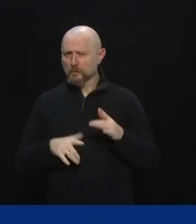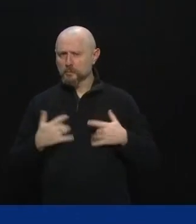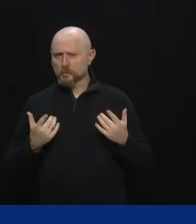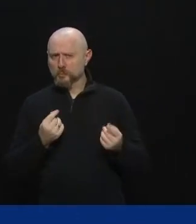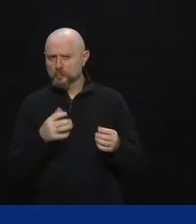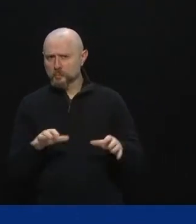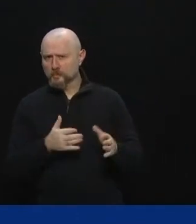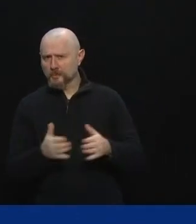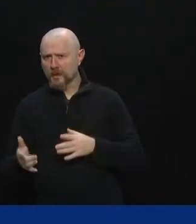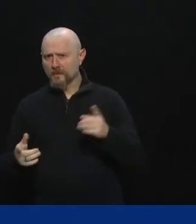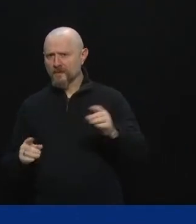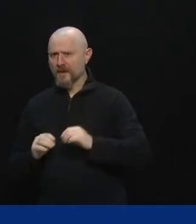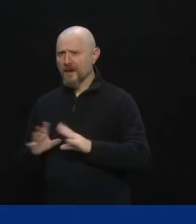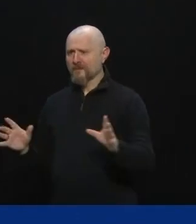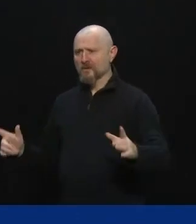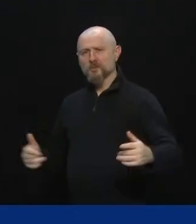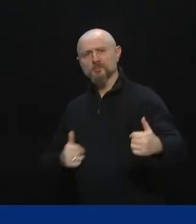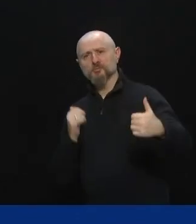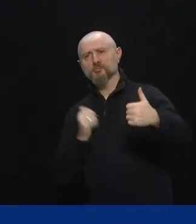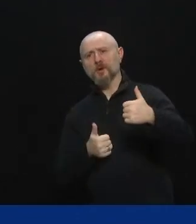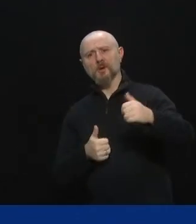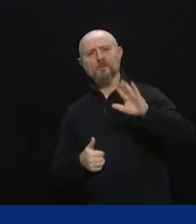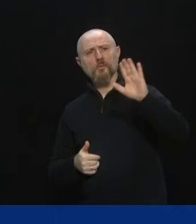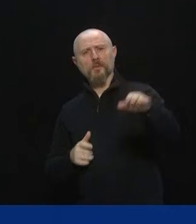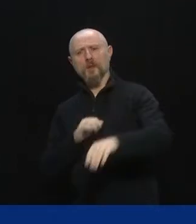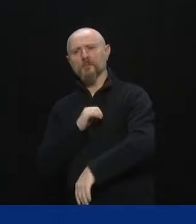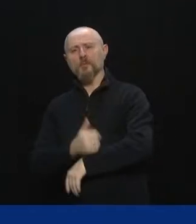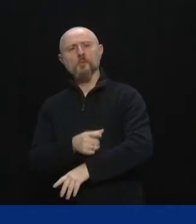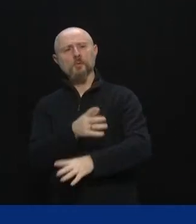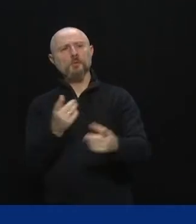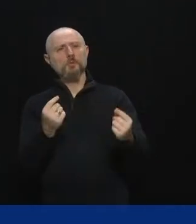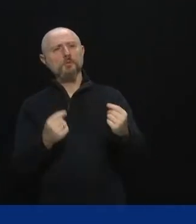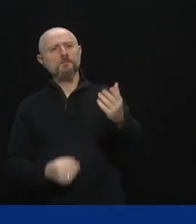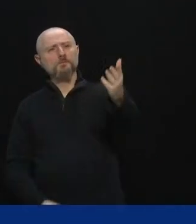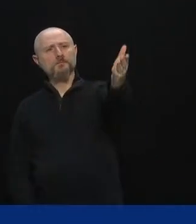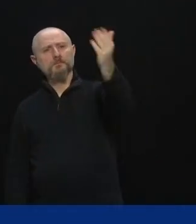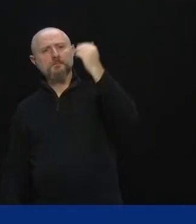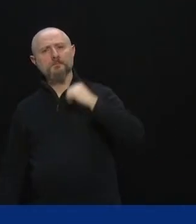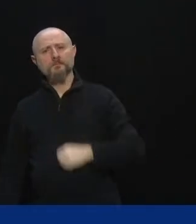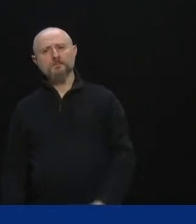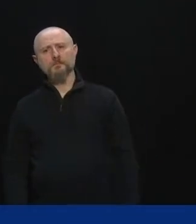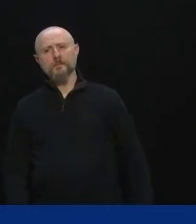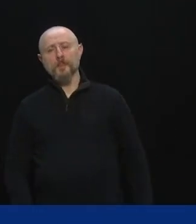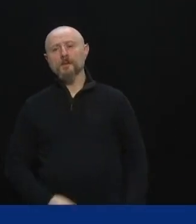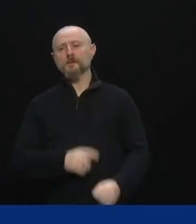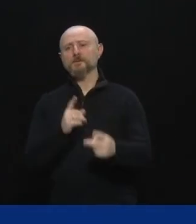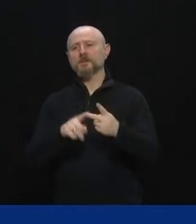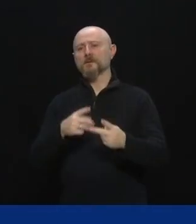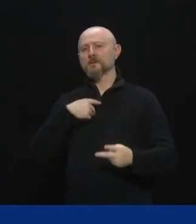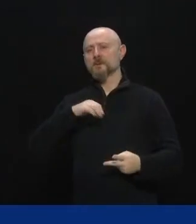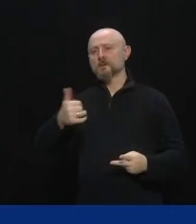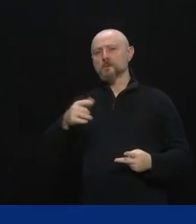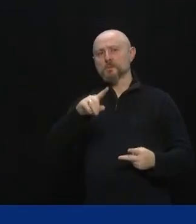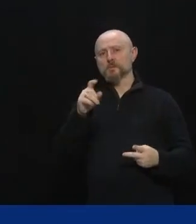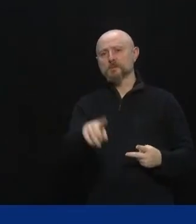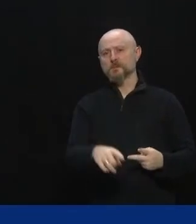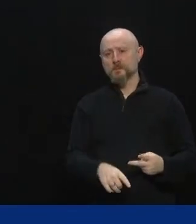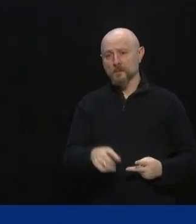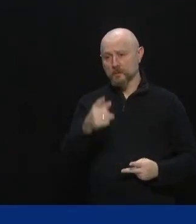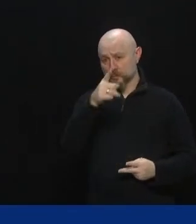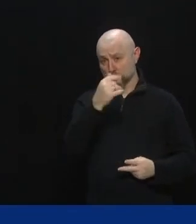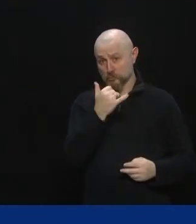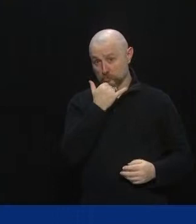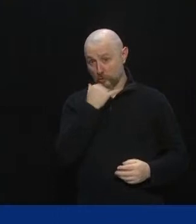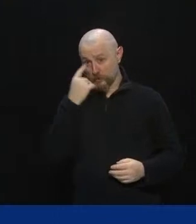blatant challenge to your authority as governor? And secondly, do you think it was a mistake to announce on Friday,